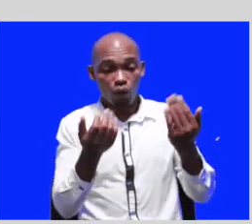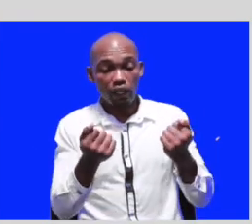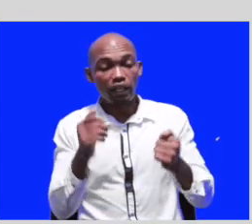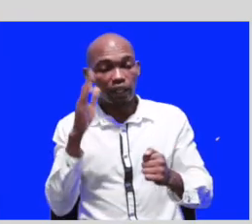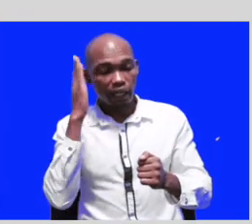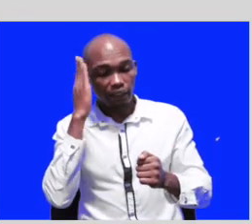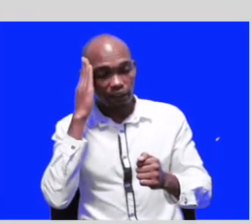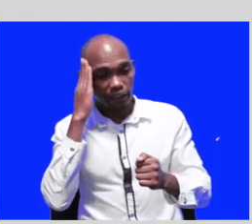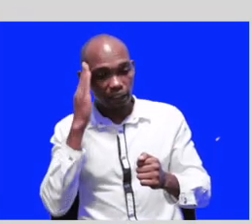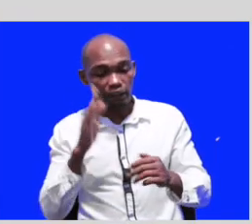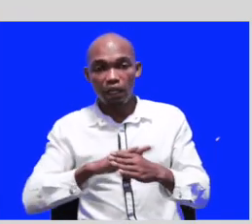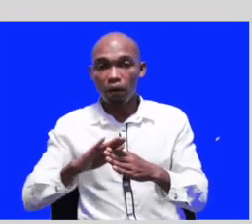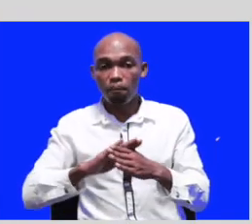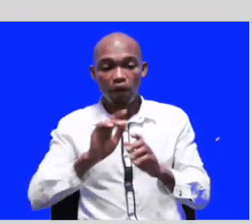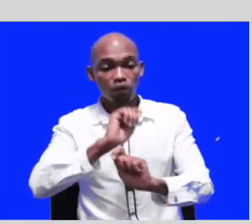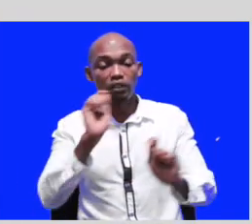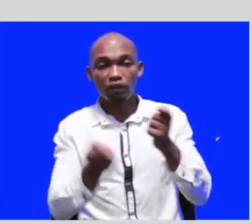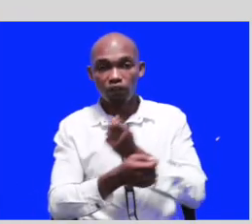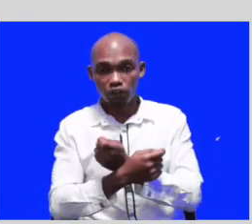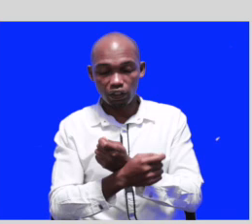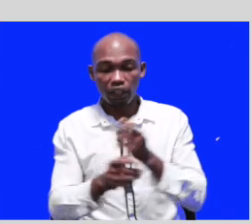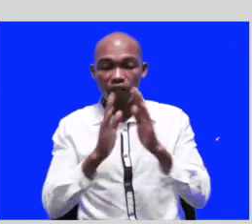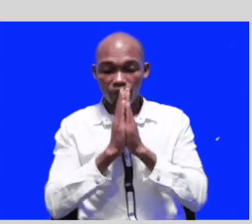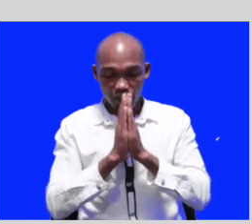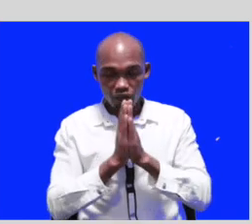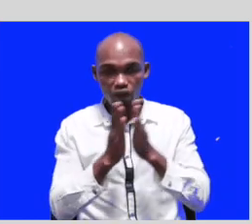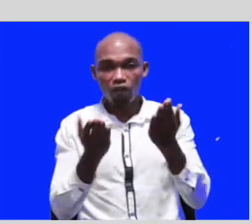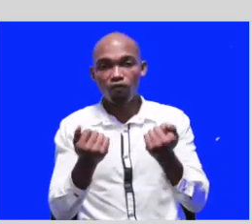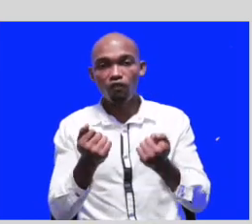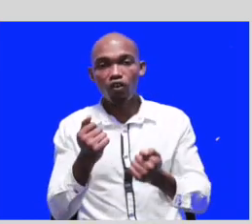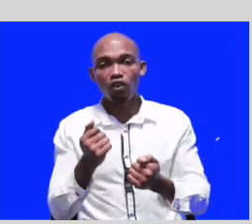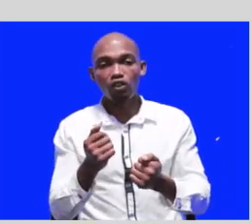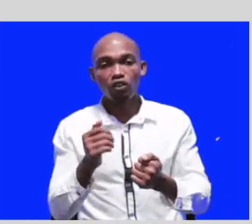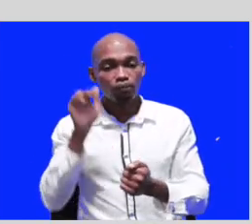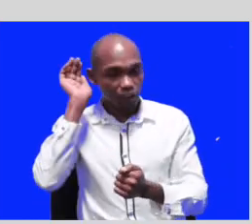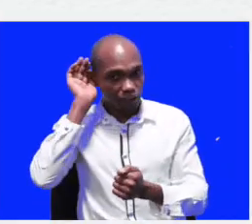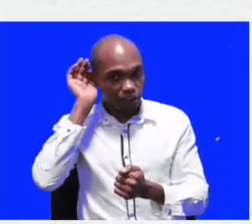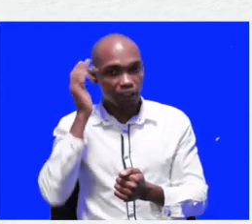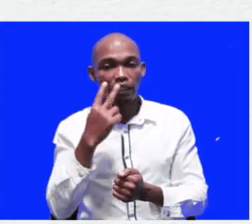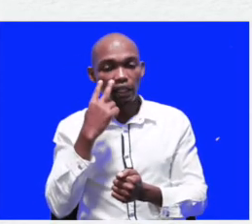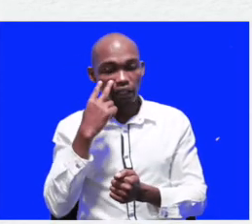these are all you need to know about evolution. Thank you for watching and goodbye.